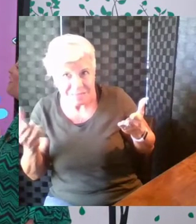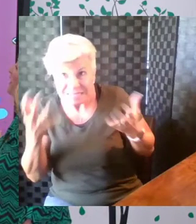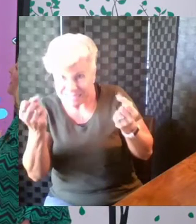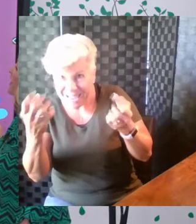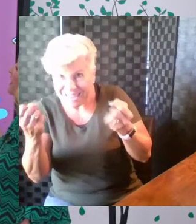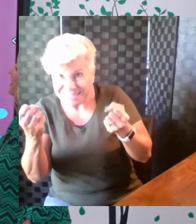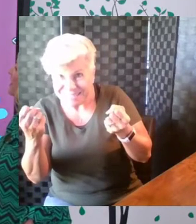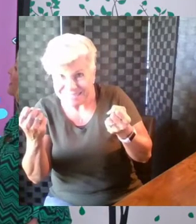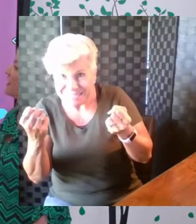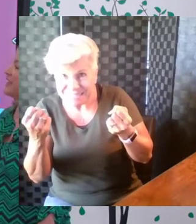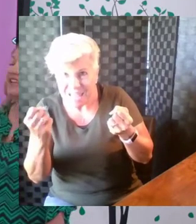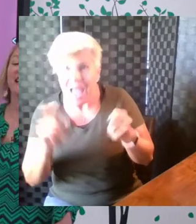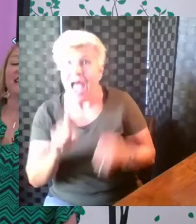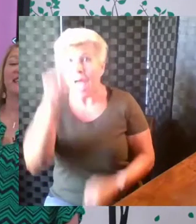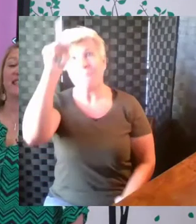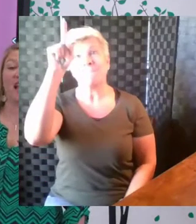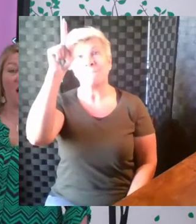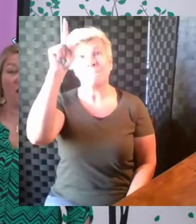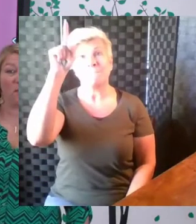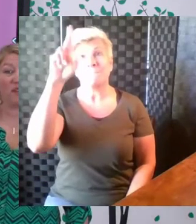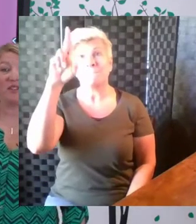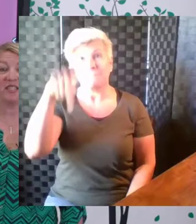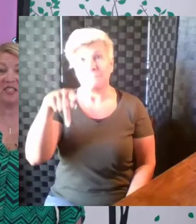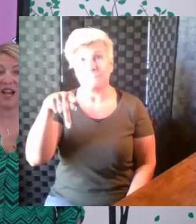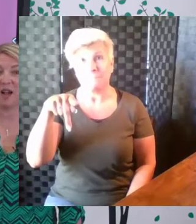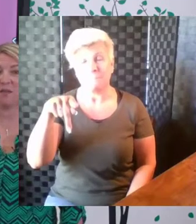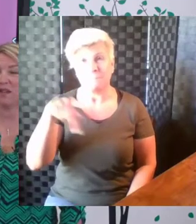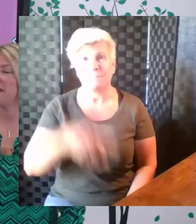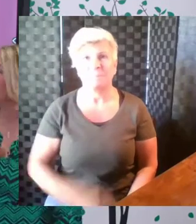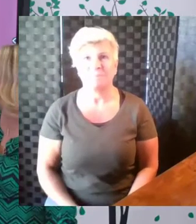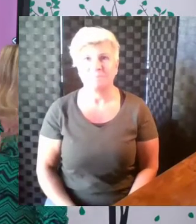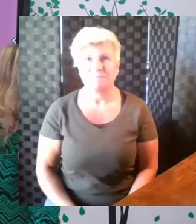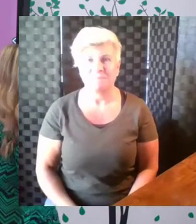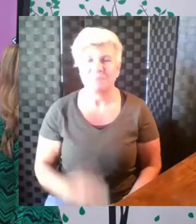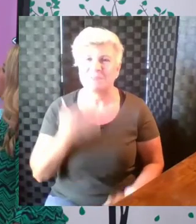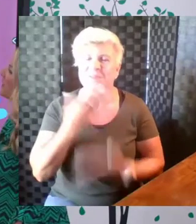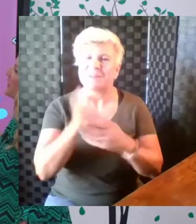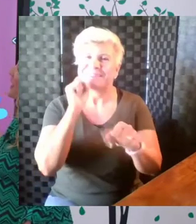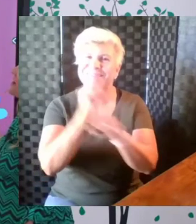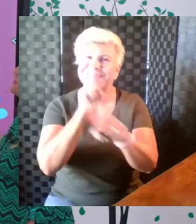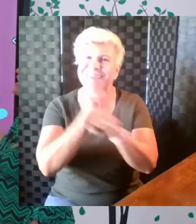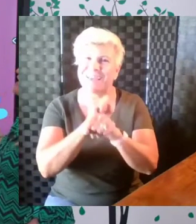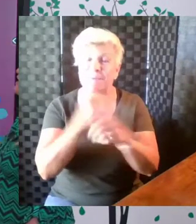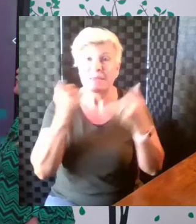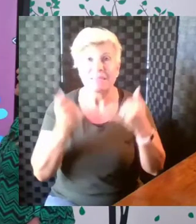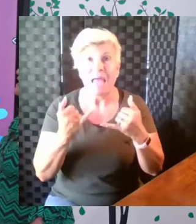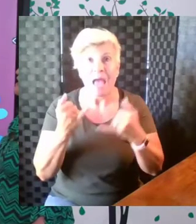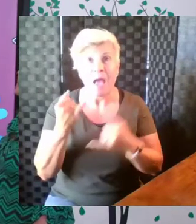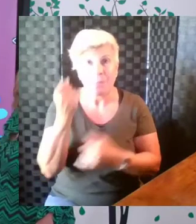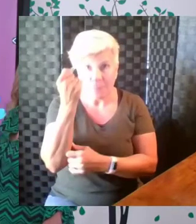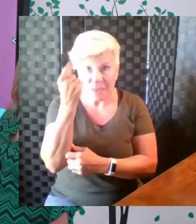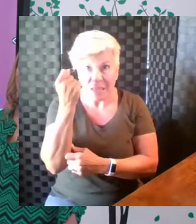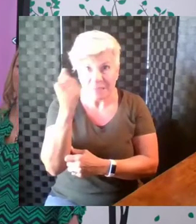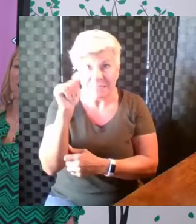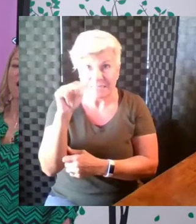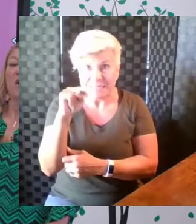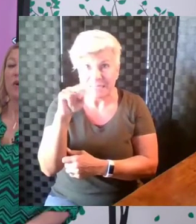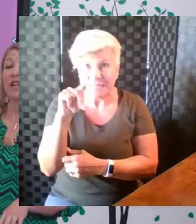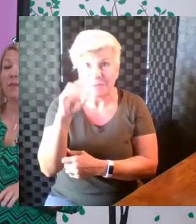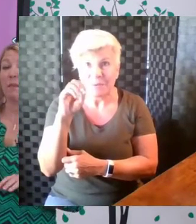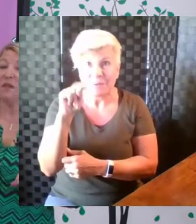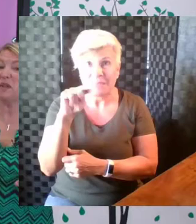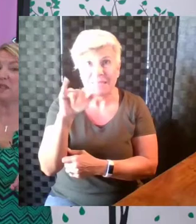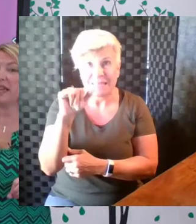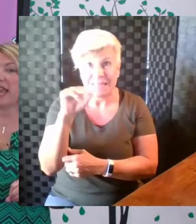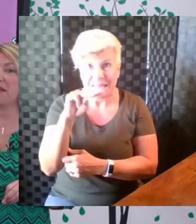Shout it out. It's up. Good job. All right, now that we have an idea of what antonyms are,